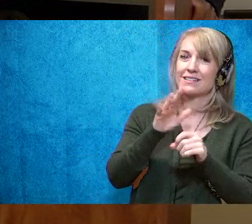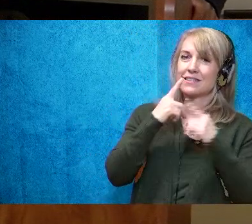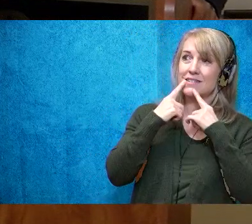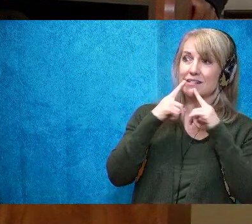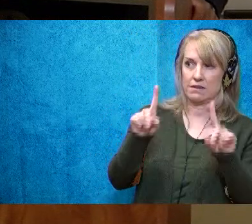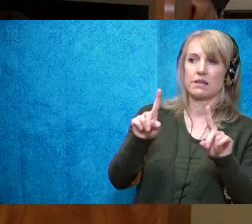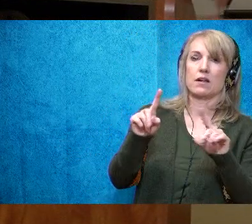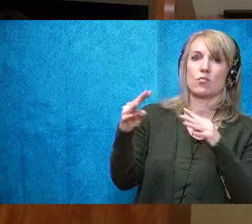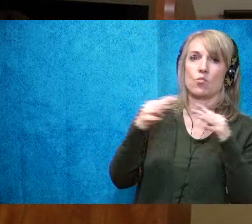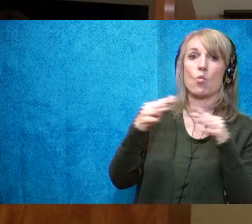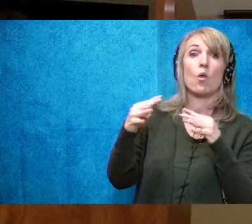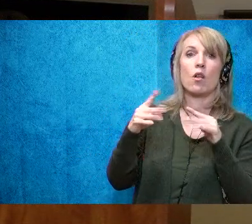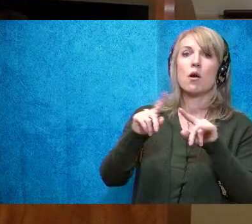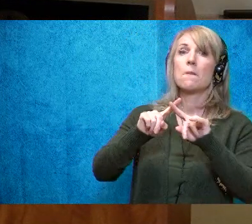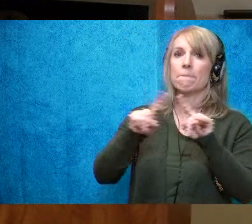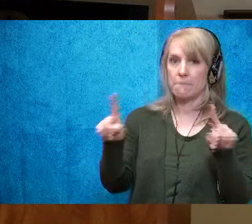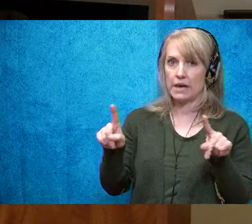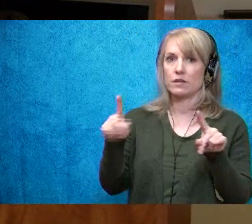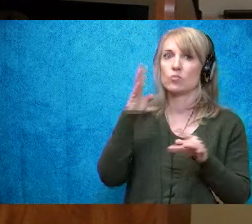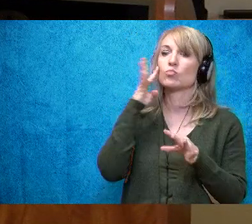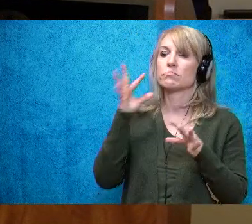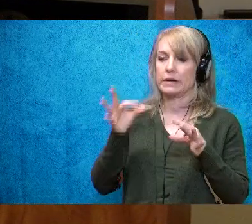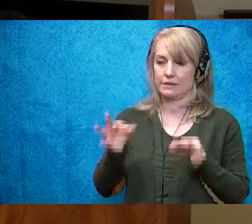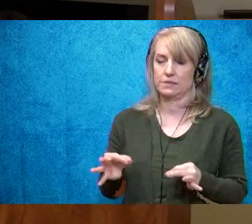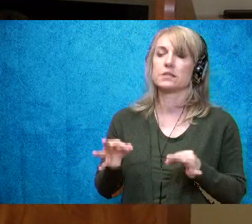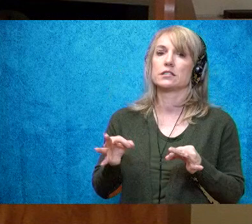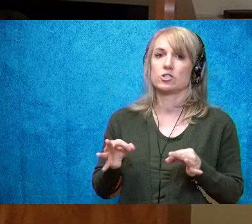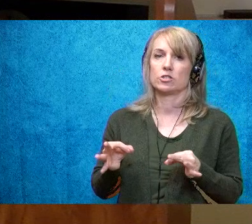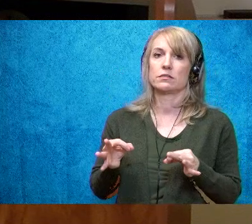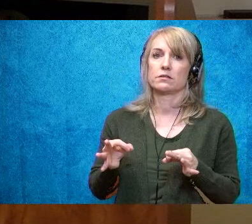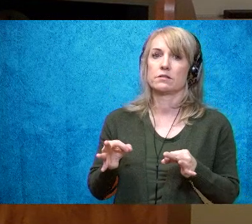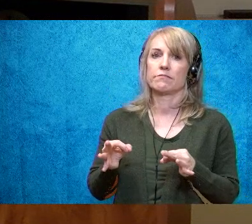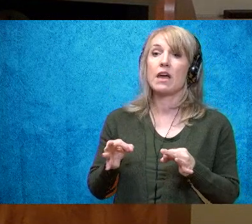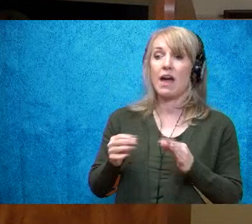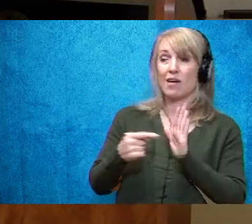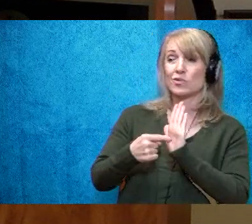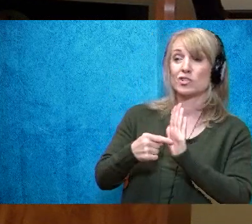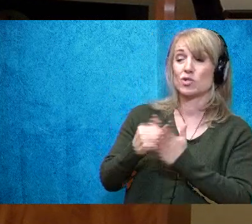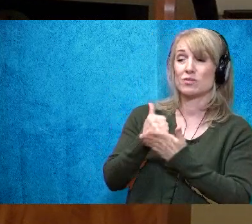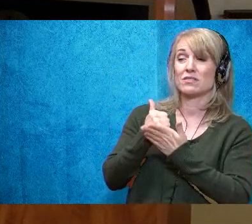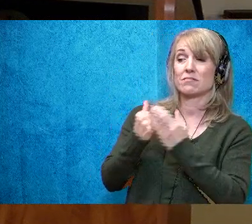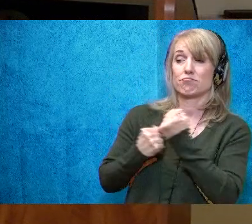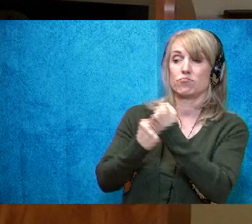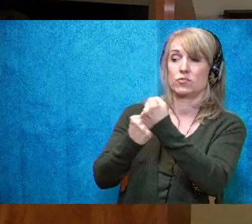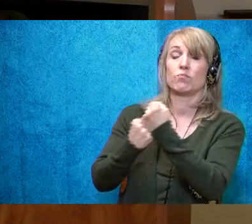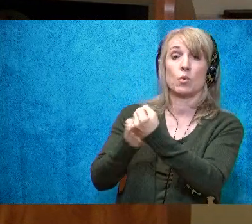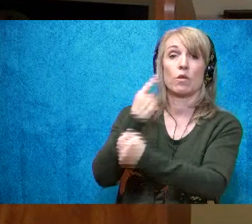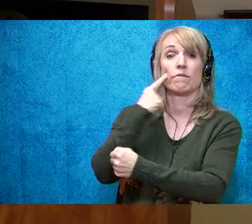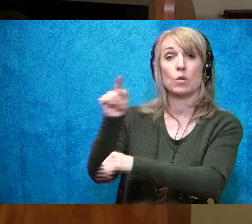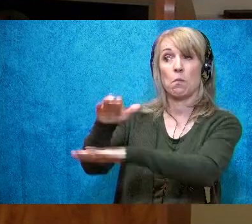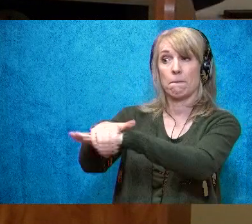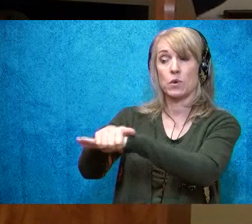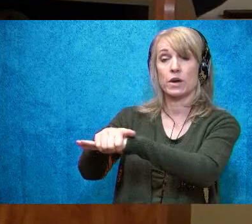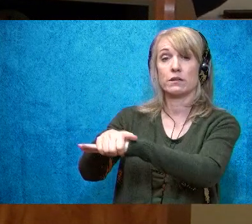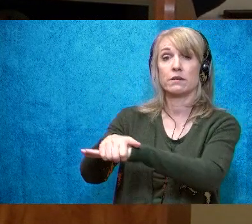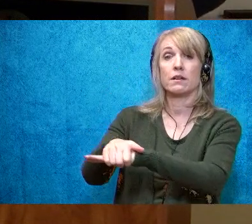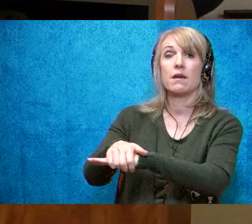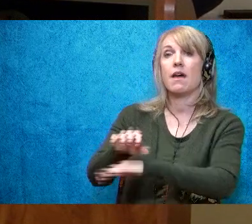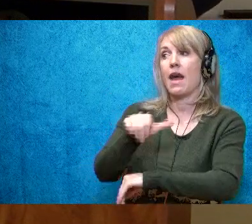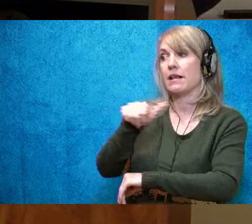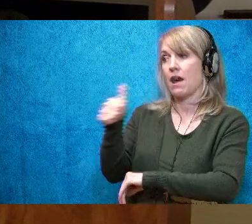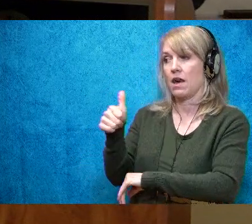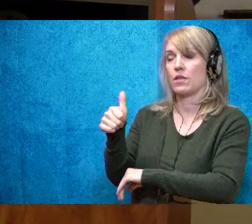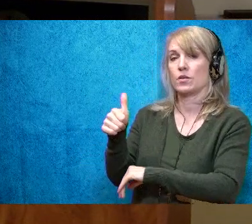are picking sides, and we are pouring our support to Britain and to the Allies to help however we can. We're doing everything we